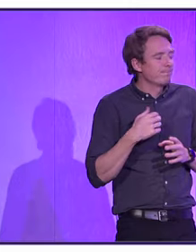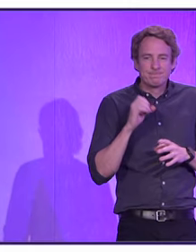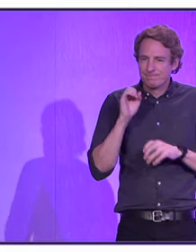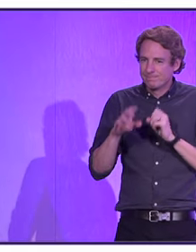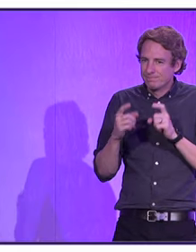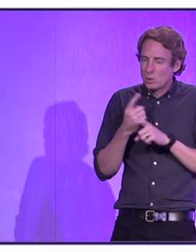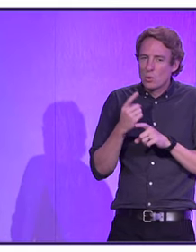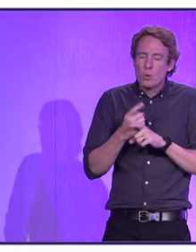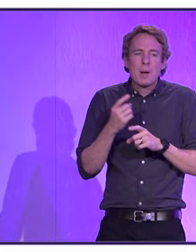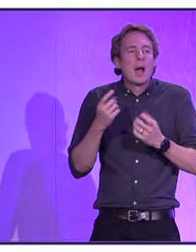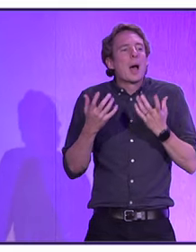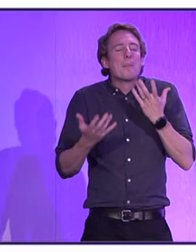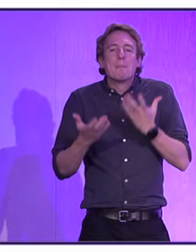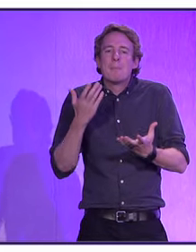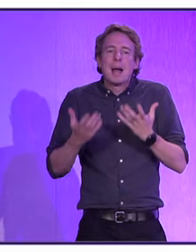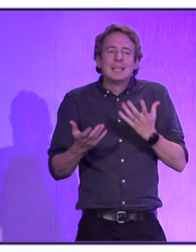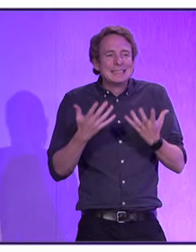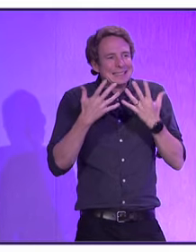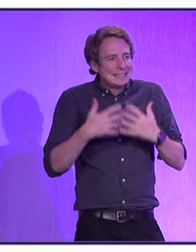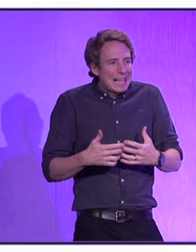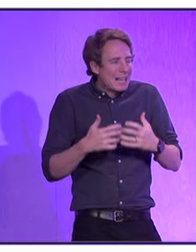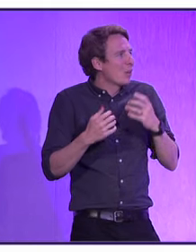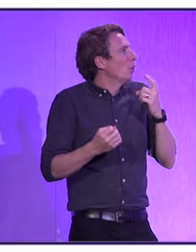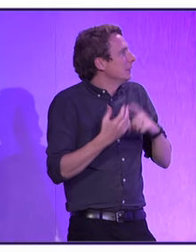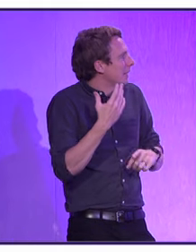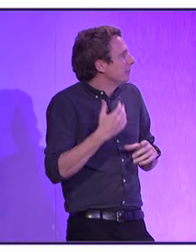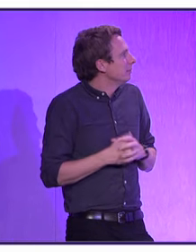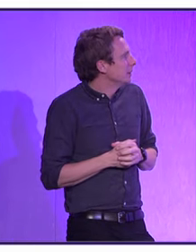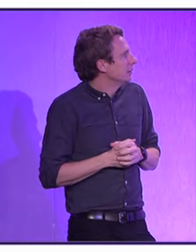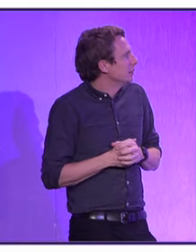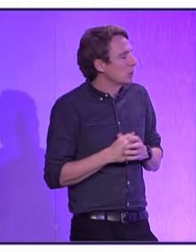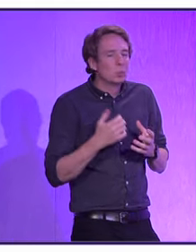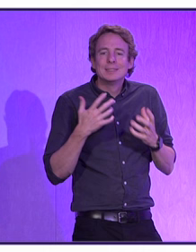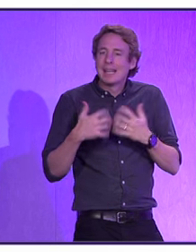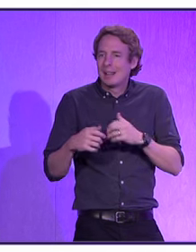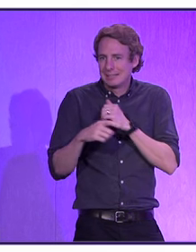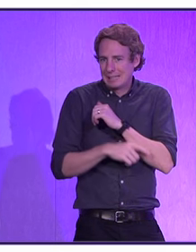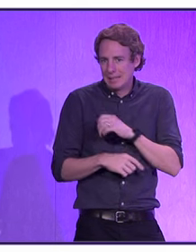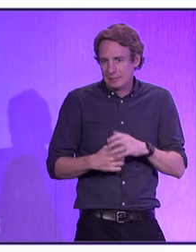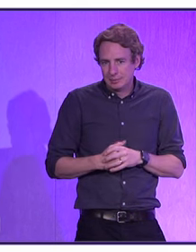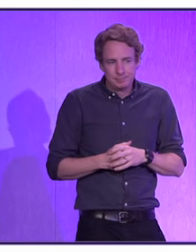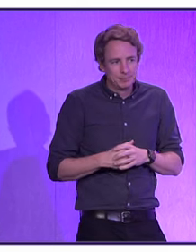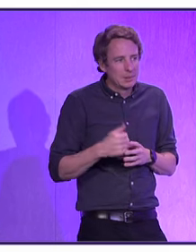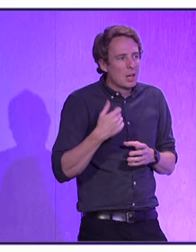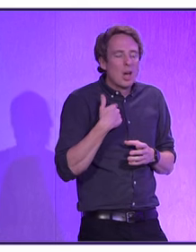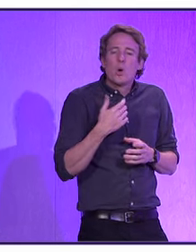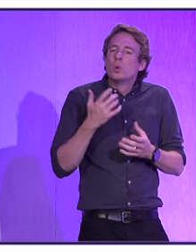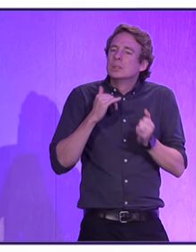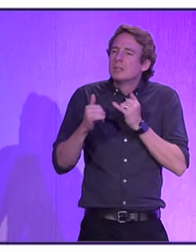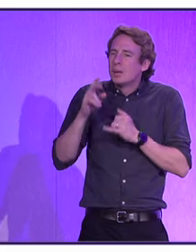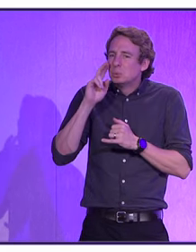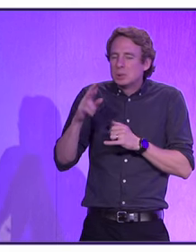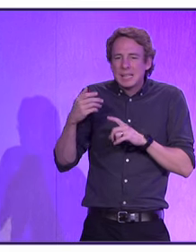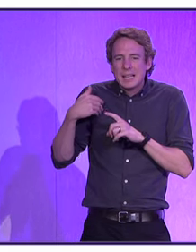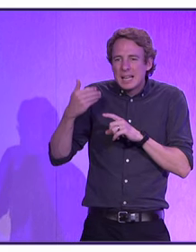Yeah, so I'll be giving a talk on balancing technical debt and modernization in DevOps. So we've seen that sometimes when